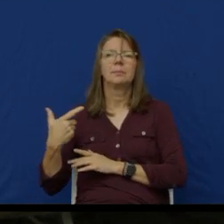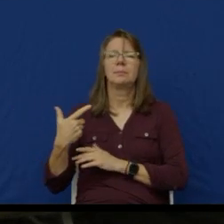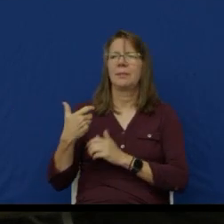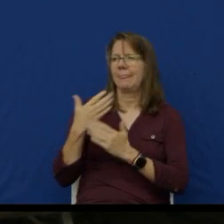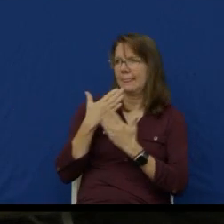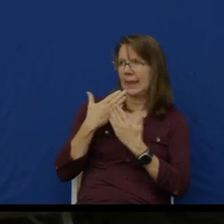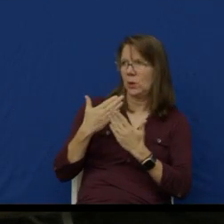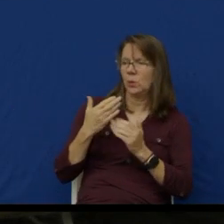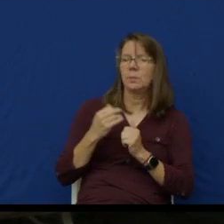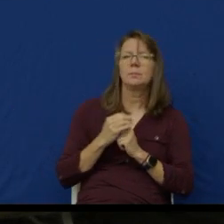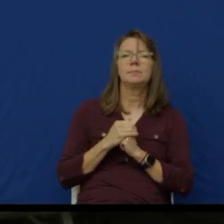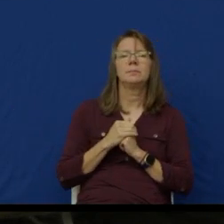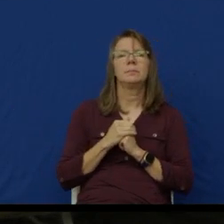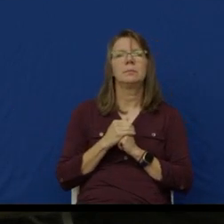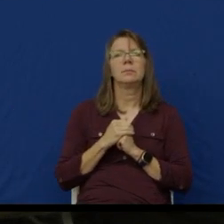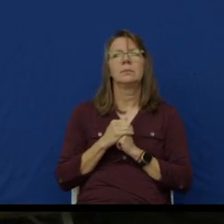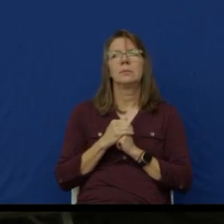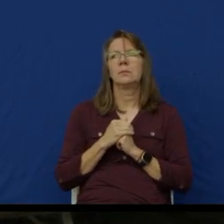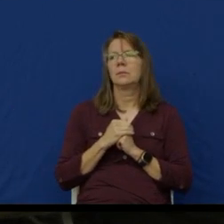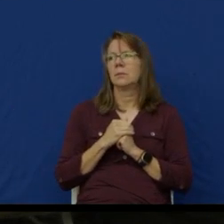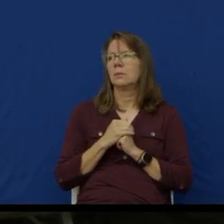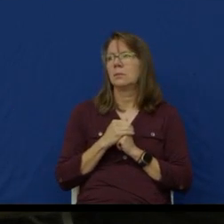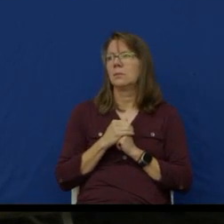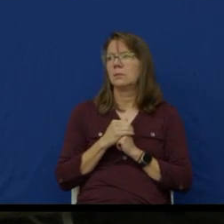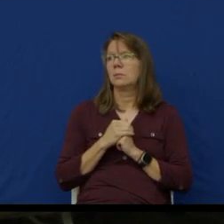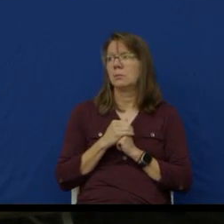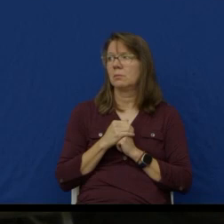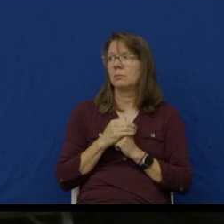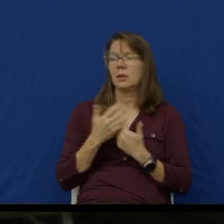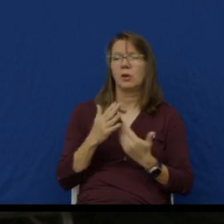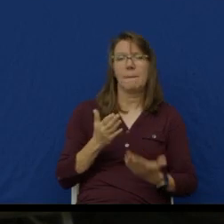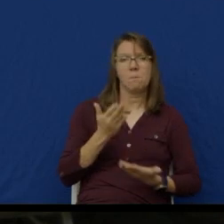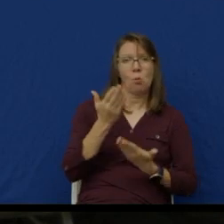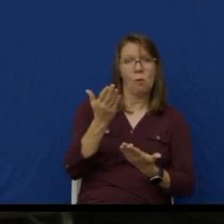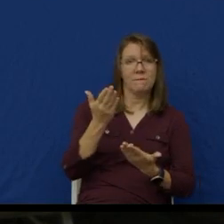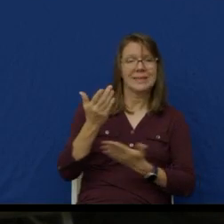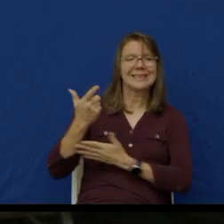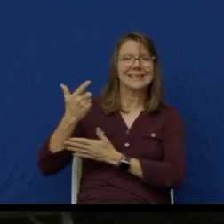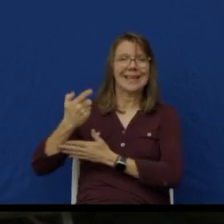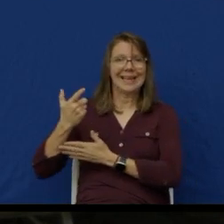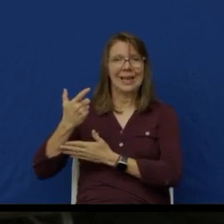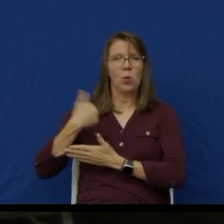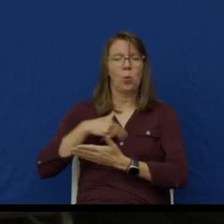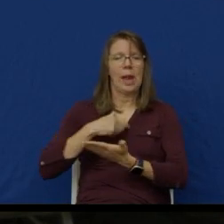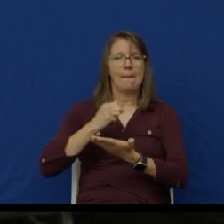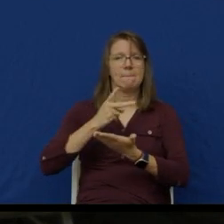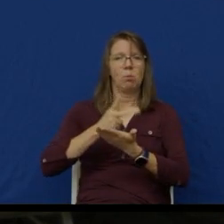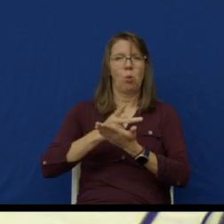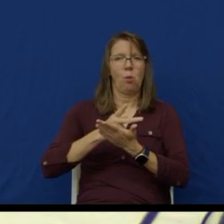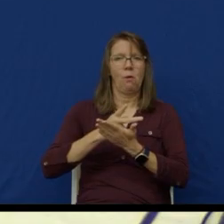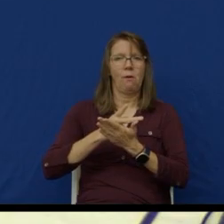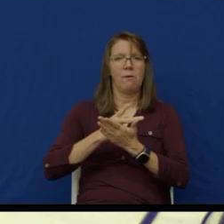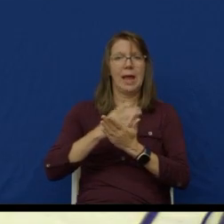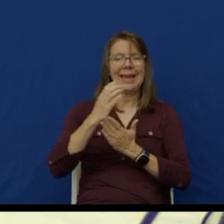you. It has been moved and seconded that we approve the proposed calendar. Is there